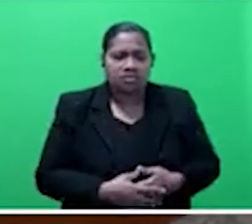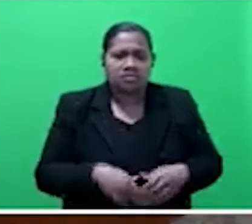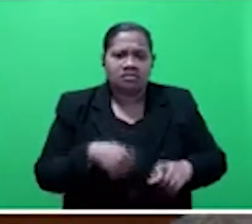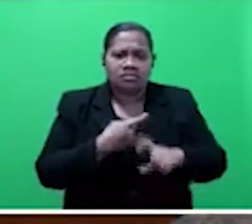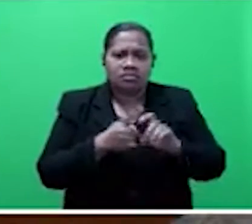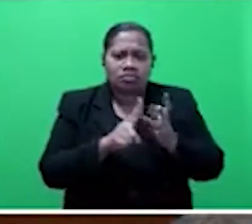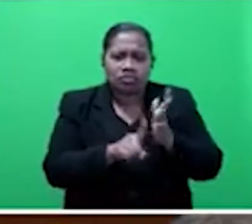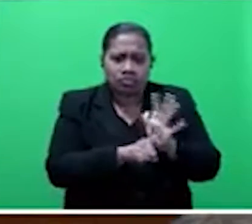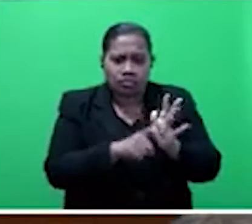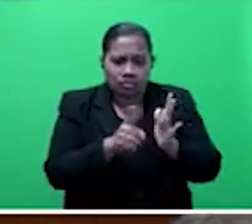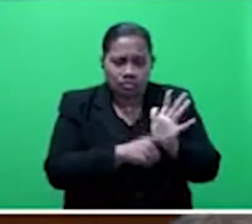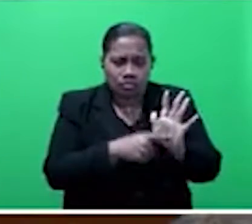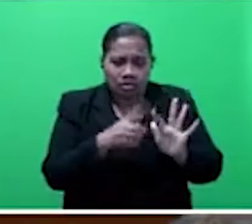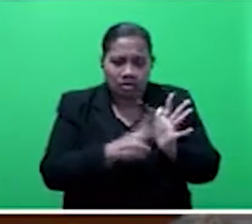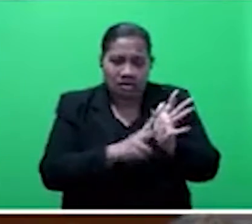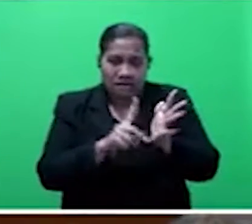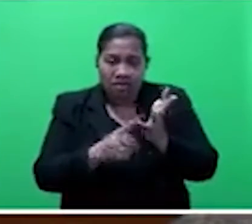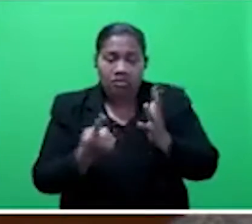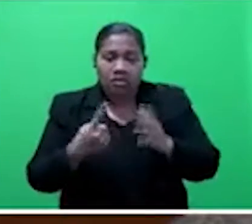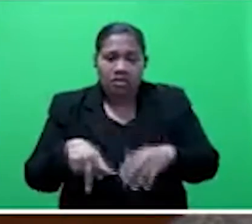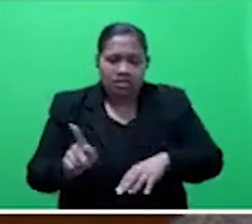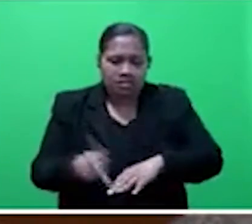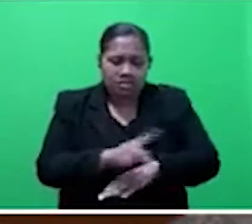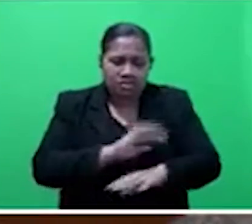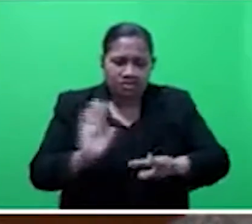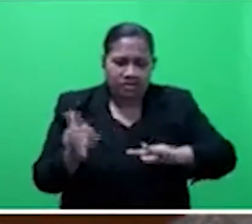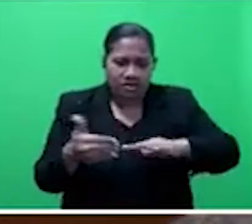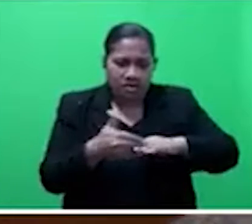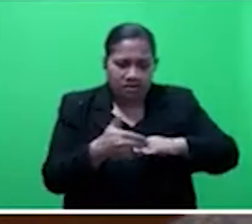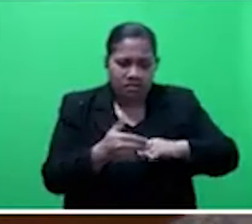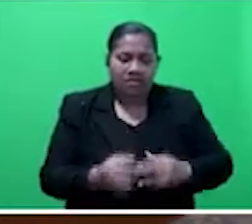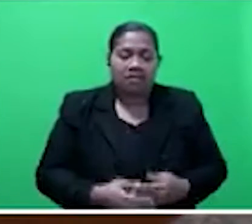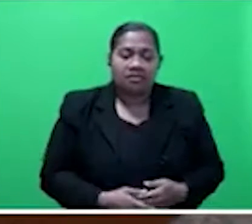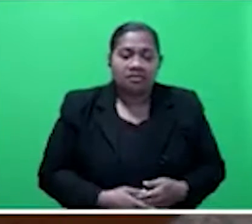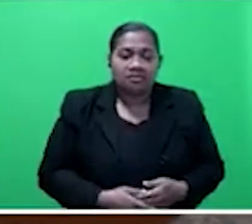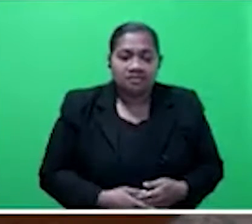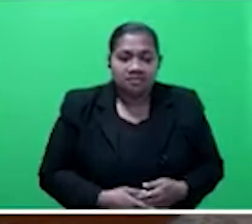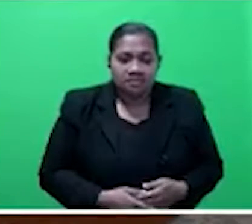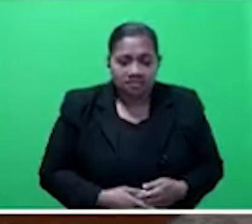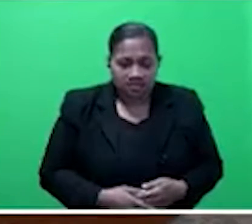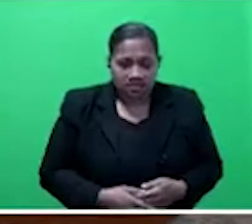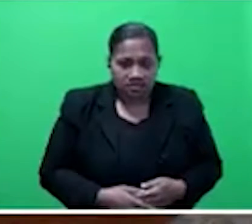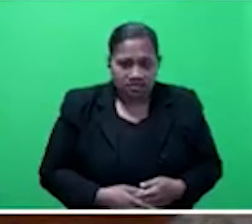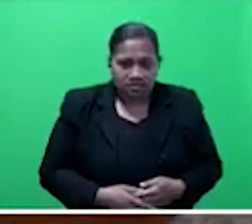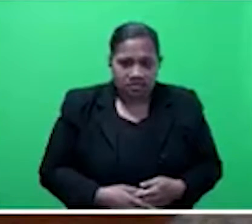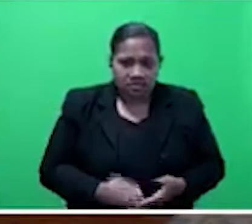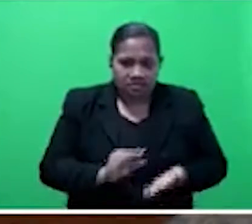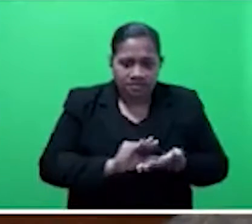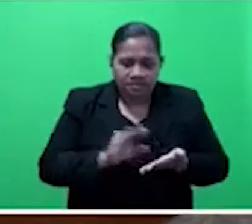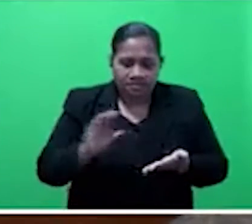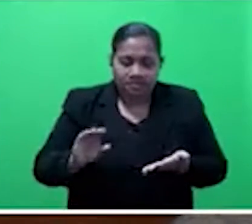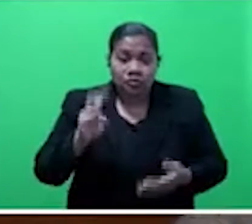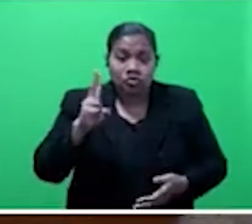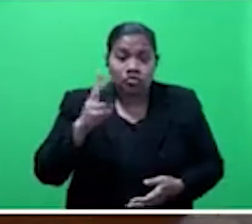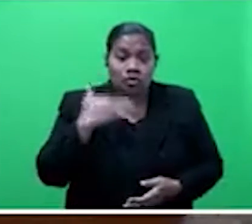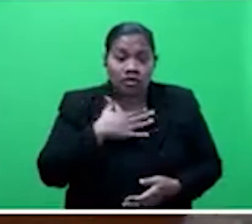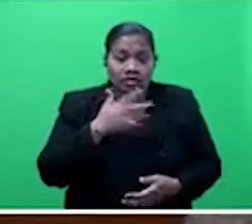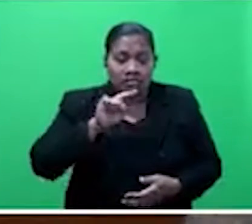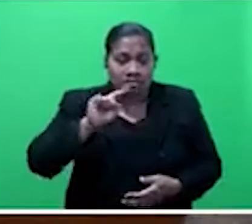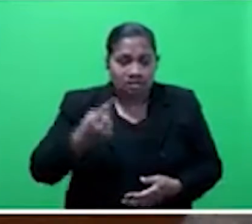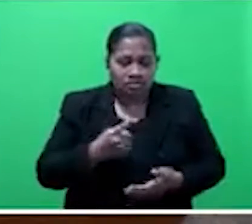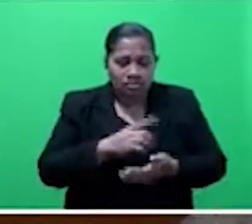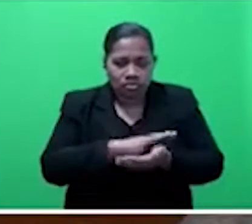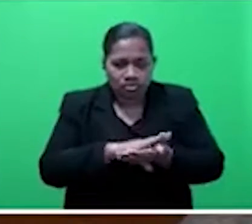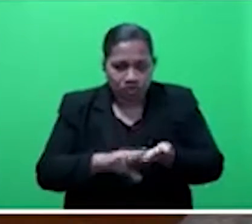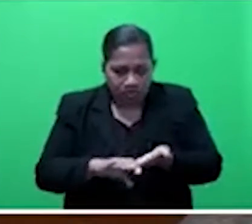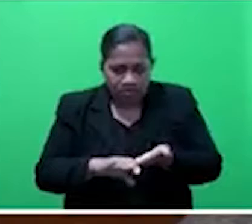and Pacific Harbour is a commendable one. With the allocation of $200,000, GPs would be